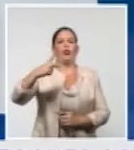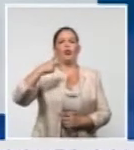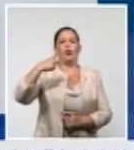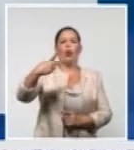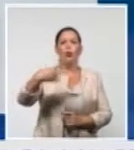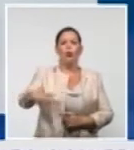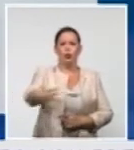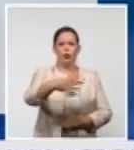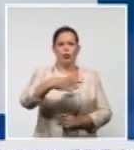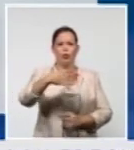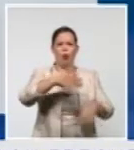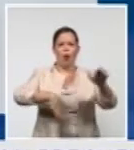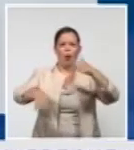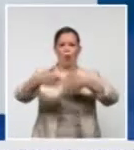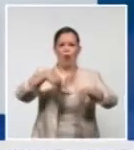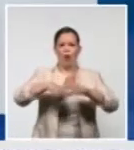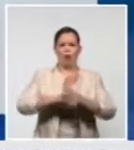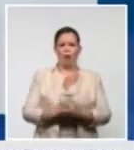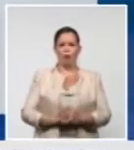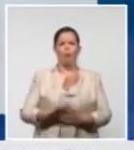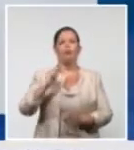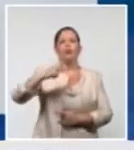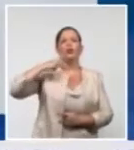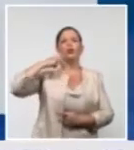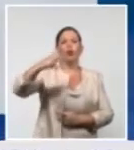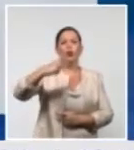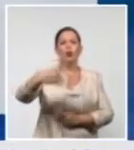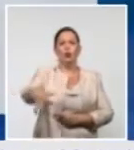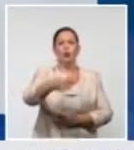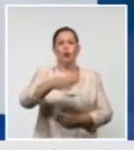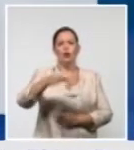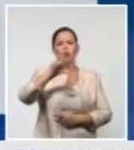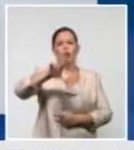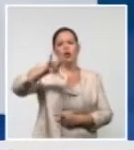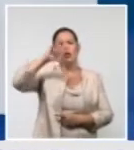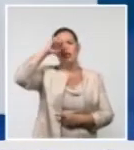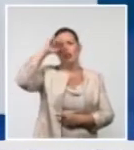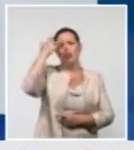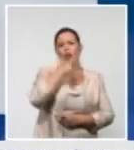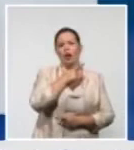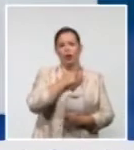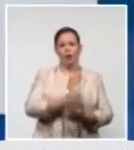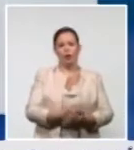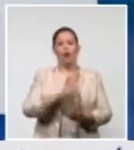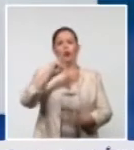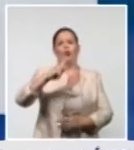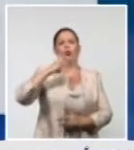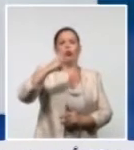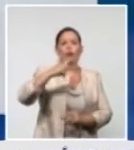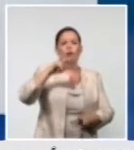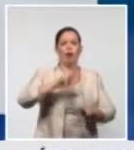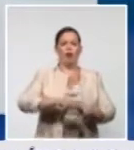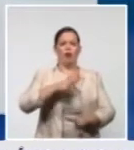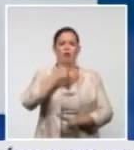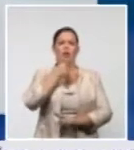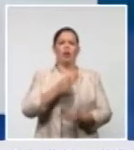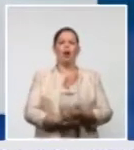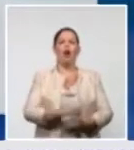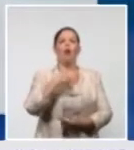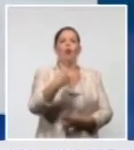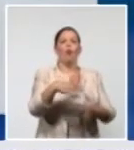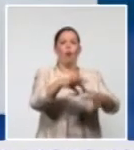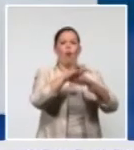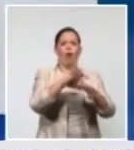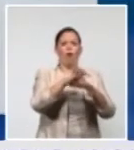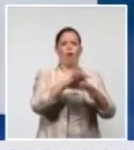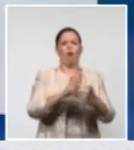Habana Vieja with 1 case each, and 1 case reported in Cerro, Marianao and Guanabacoa. As